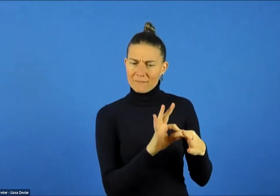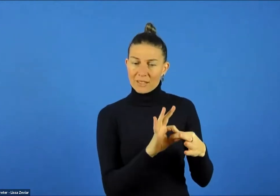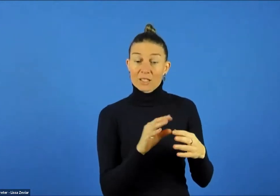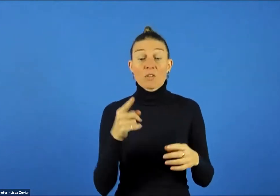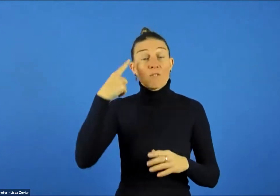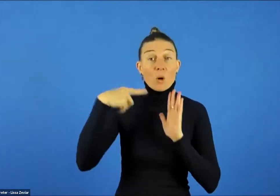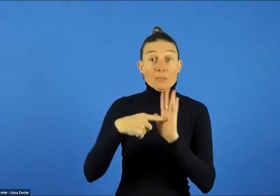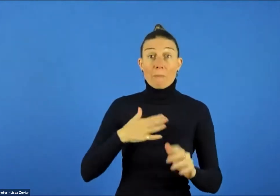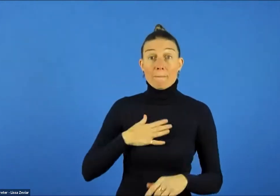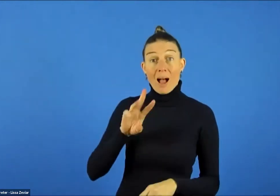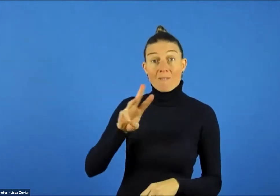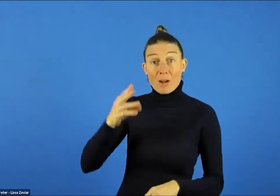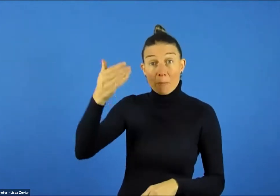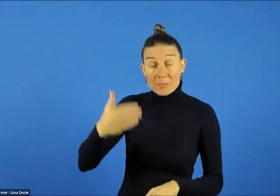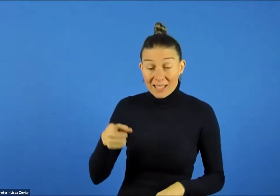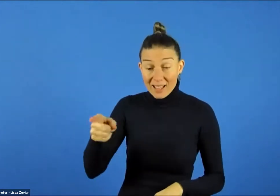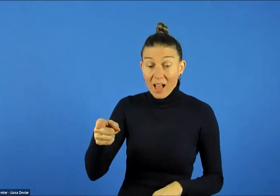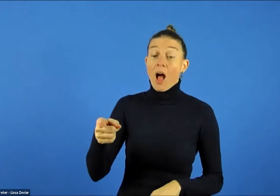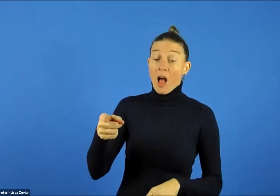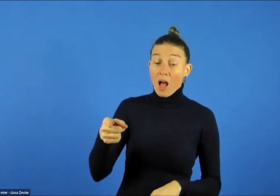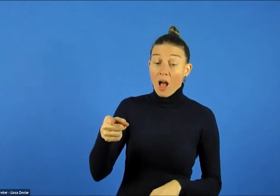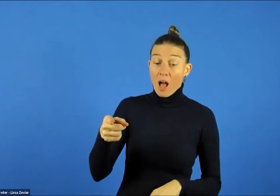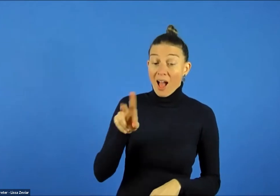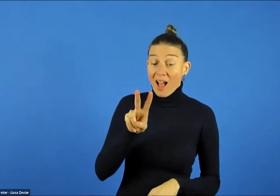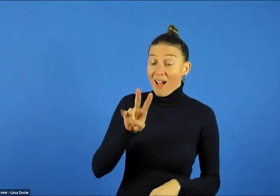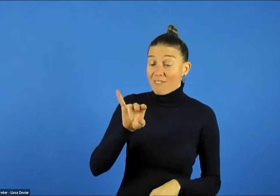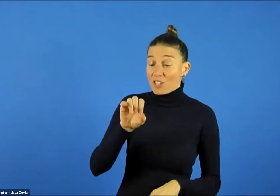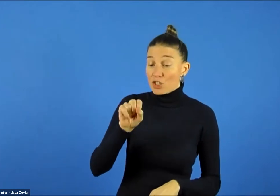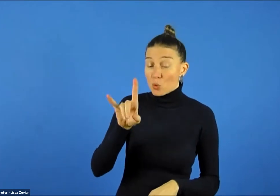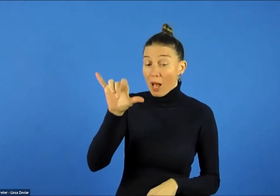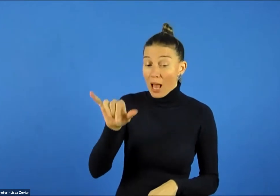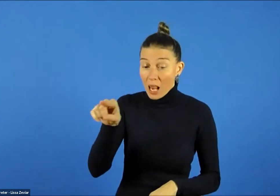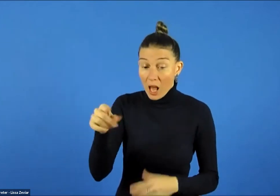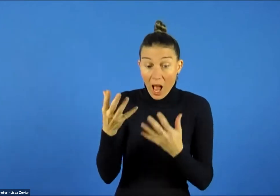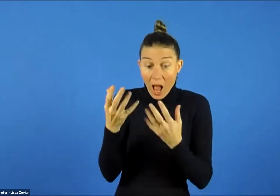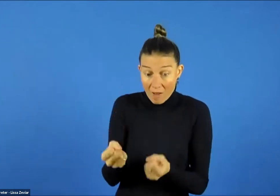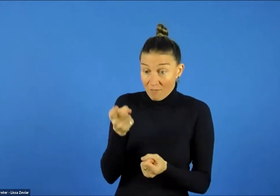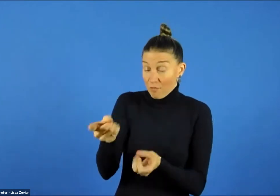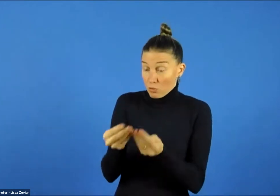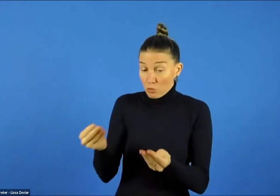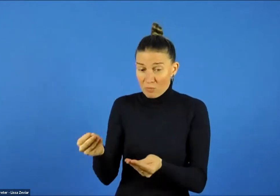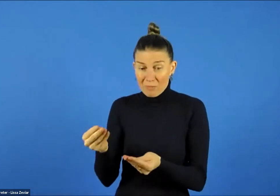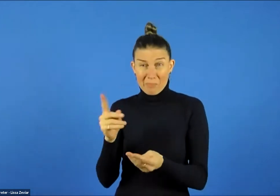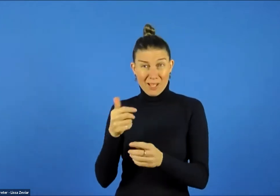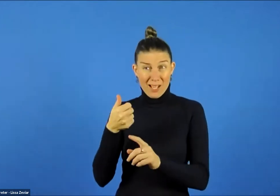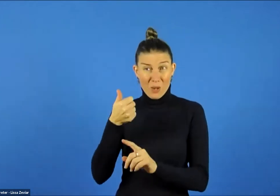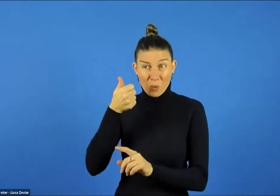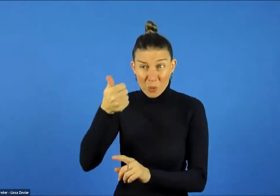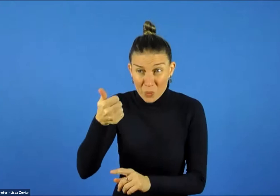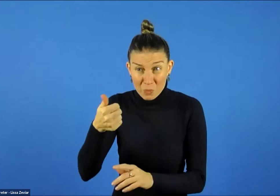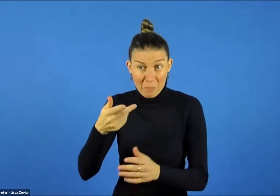my website because I have a resource, but maybe it's not good enough. Yes, I talk with people